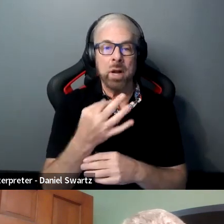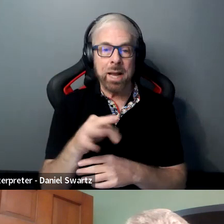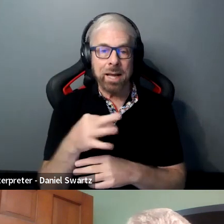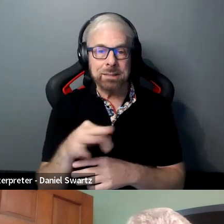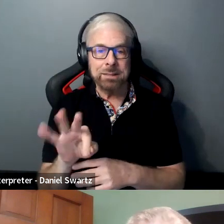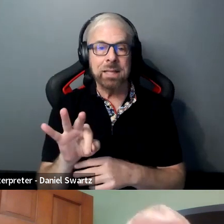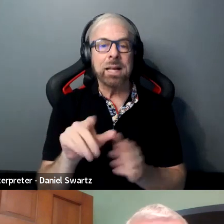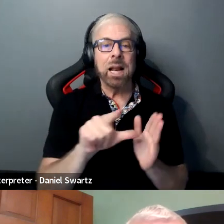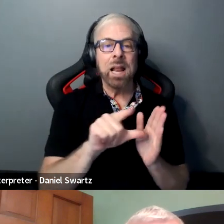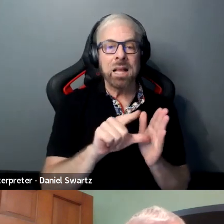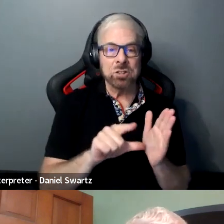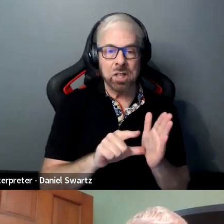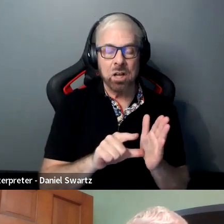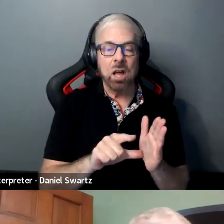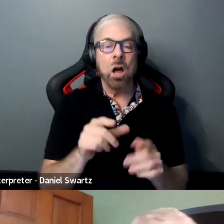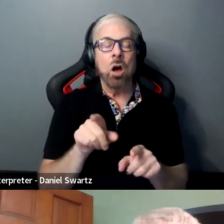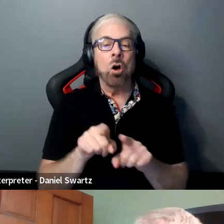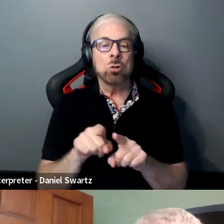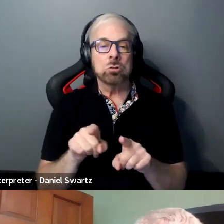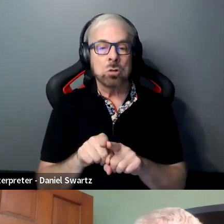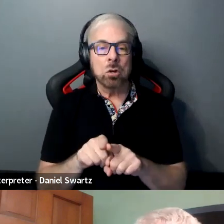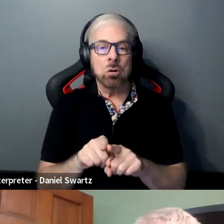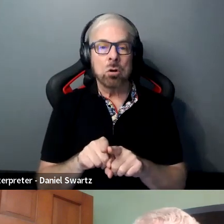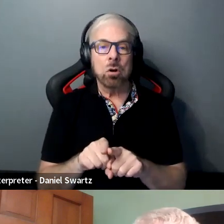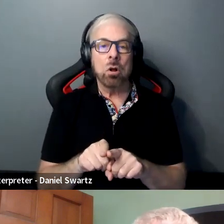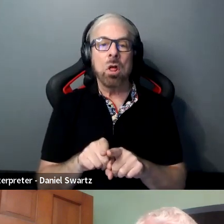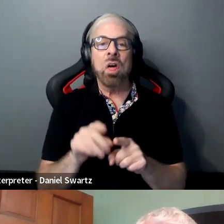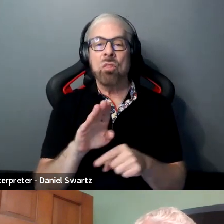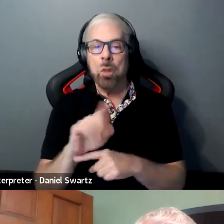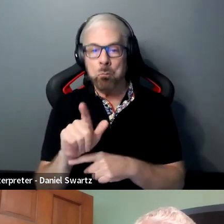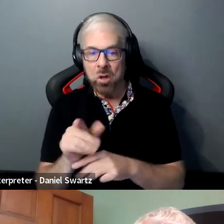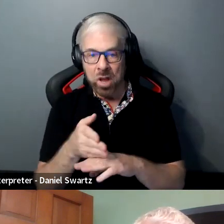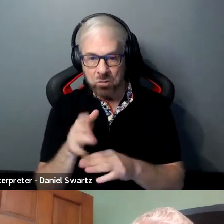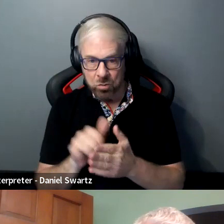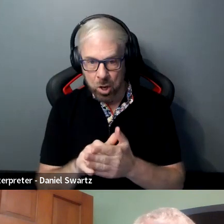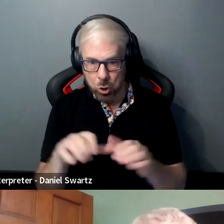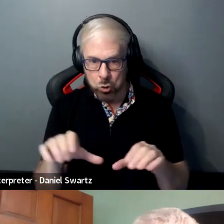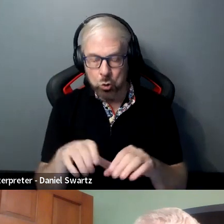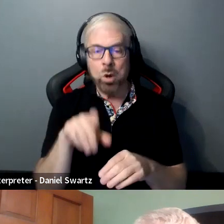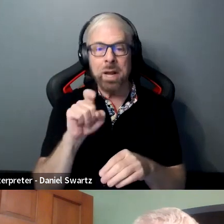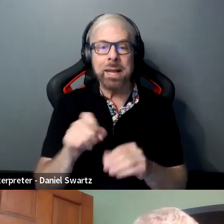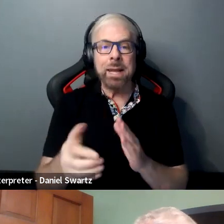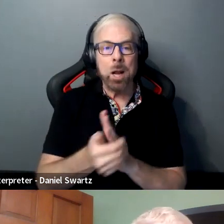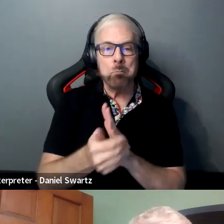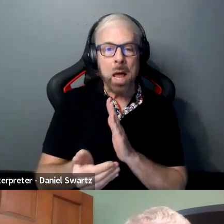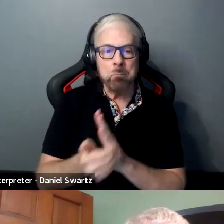legislation and to bills since then to do needed amendments has